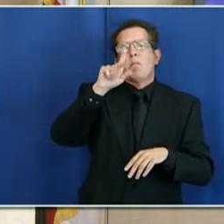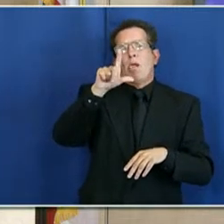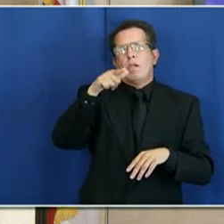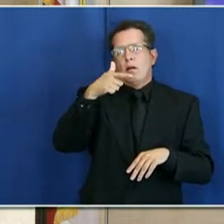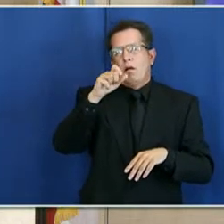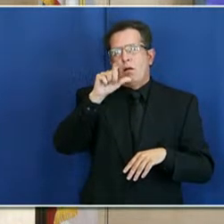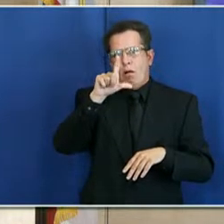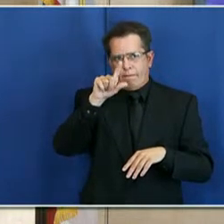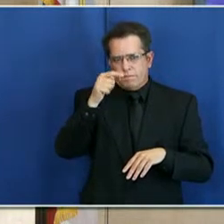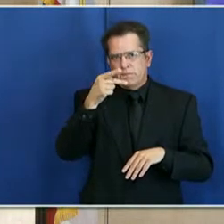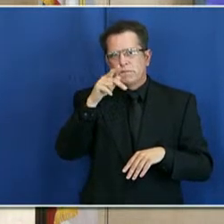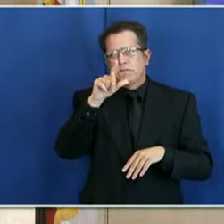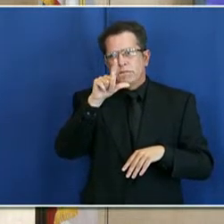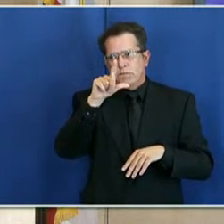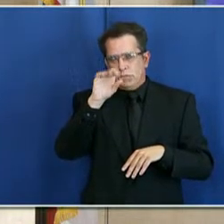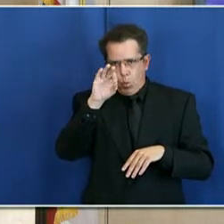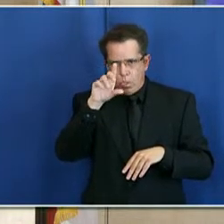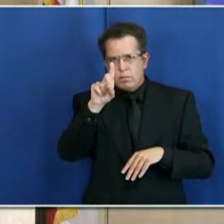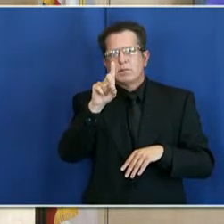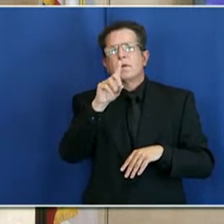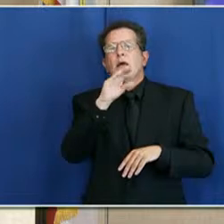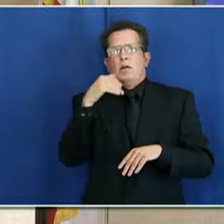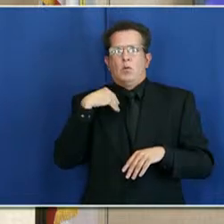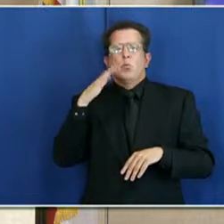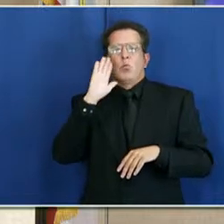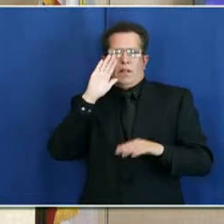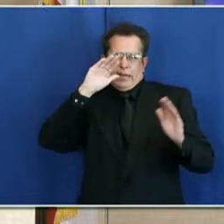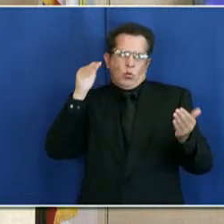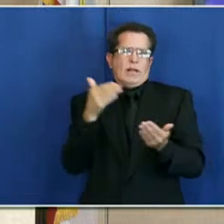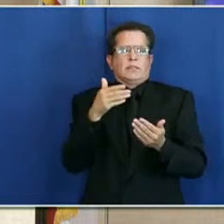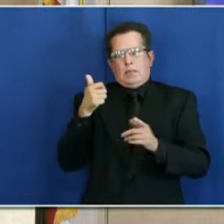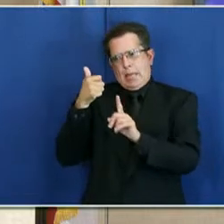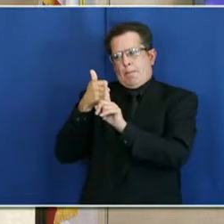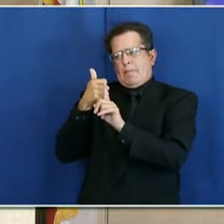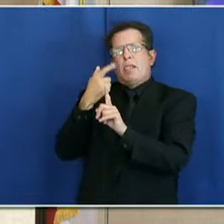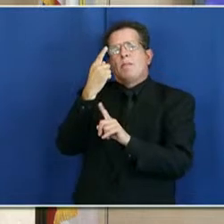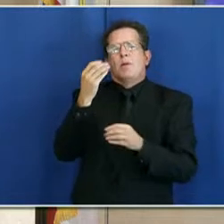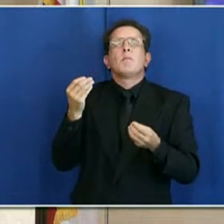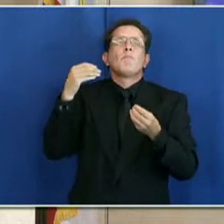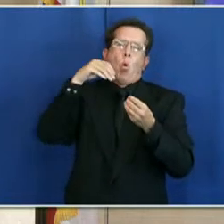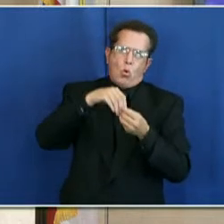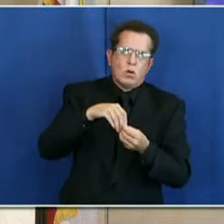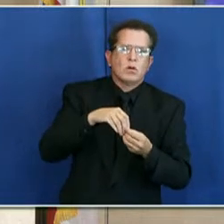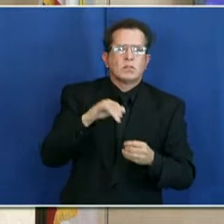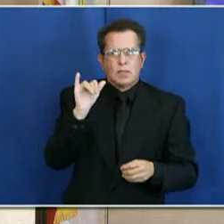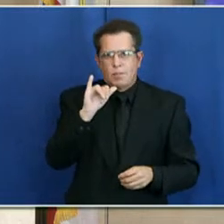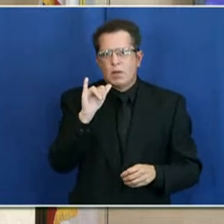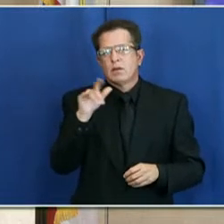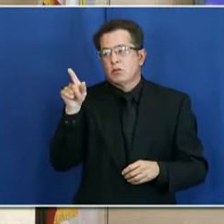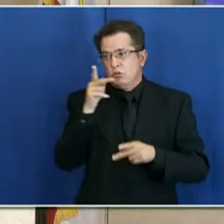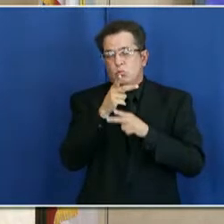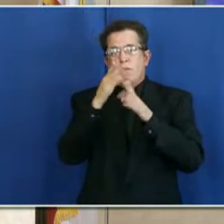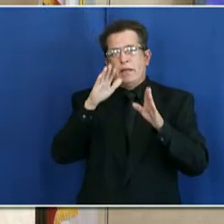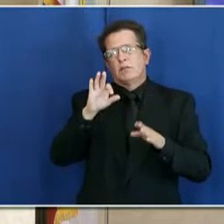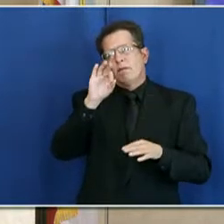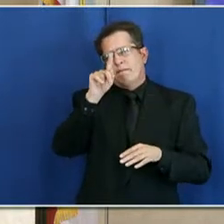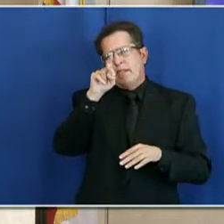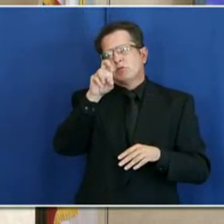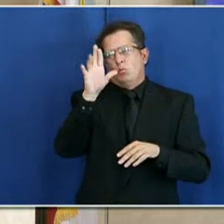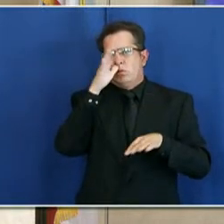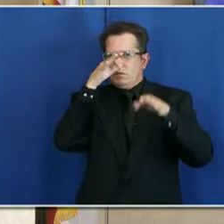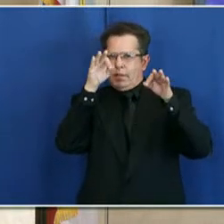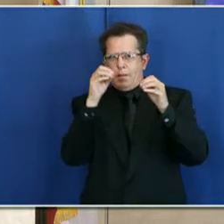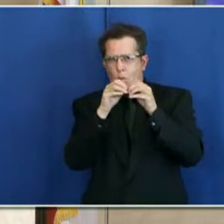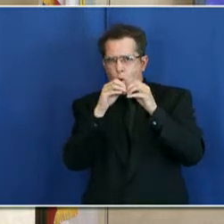Gotthold, and I'll do a more formal introduction of him a little bit later. As I said, I know Supervisor Fletcher has more to touch on